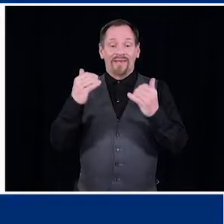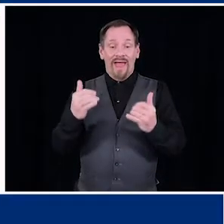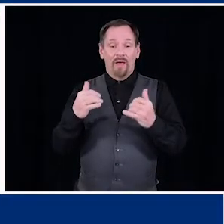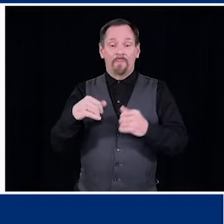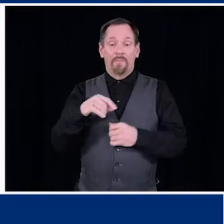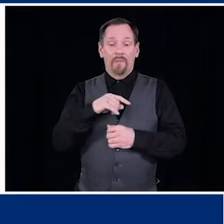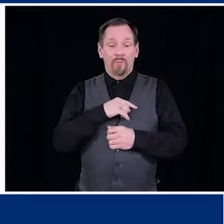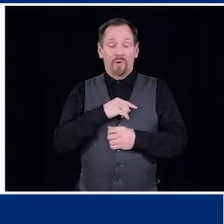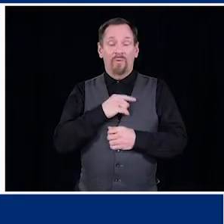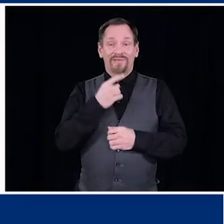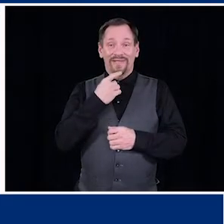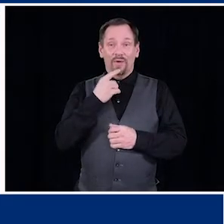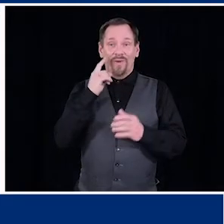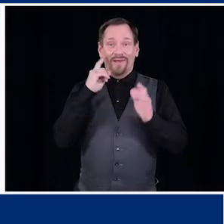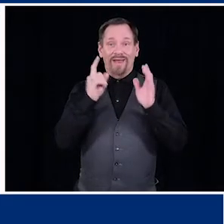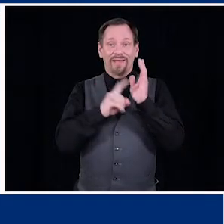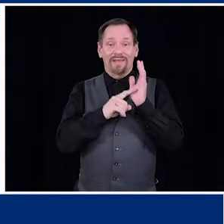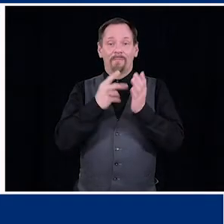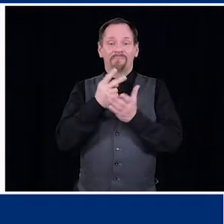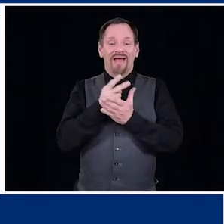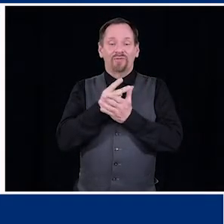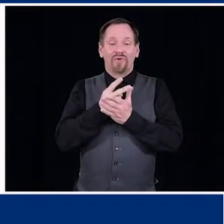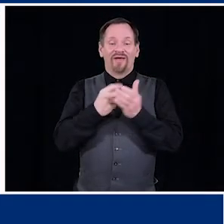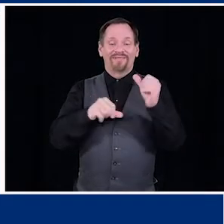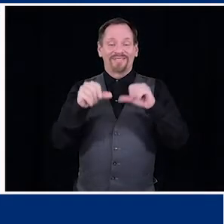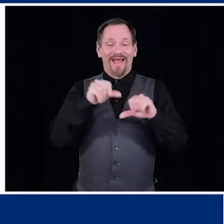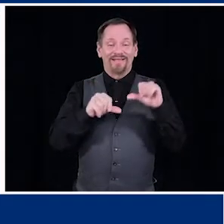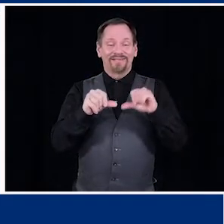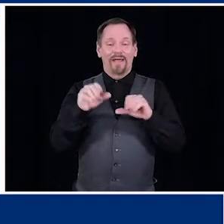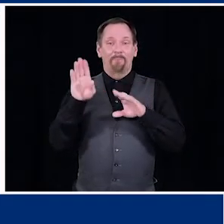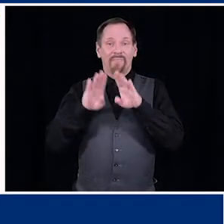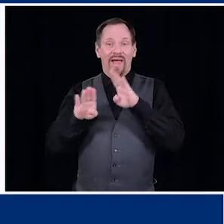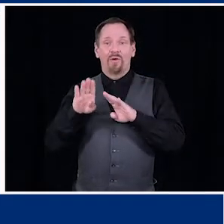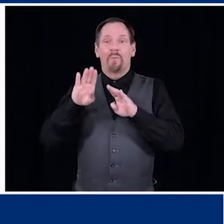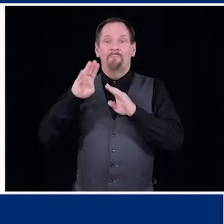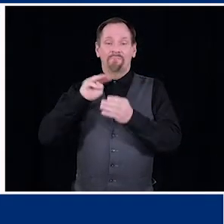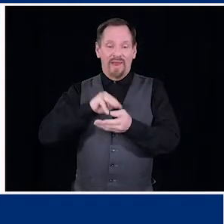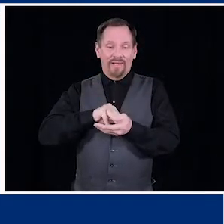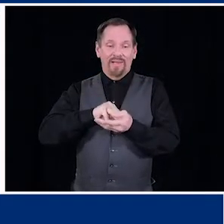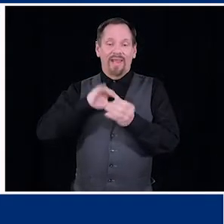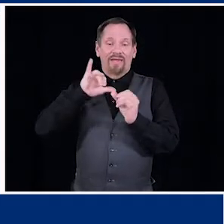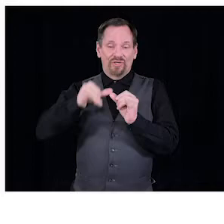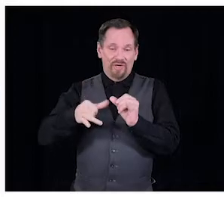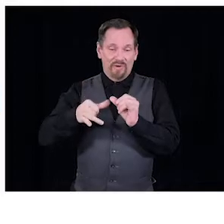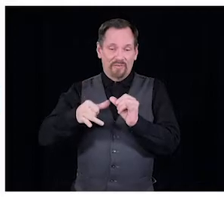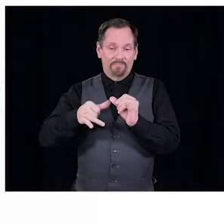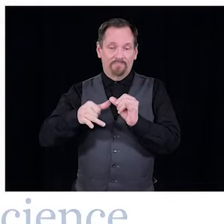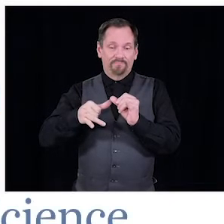Now we will proceed with the recognizing of the Master of Science in Applied Biomedical Engineering.